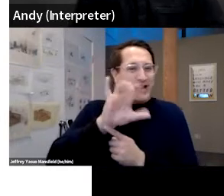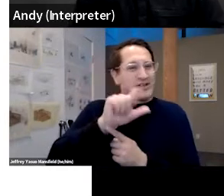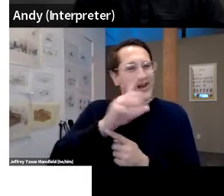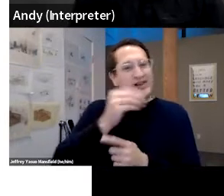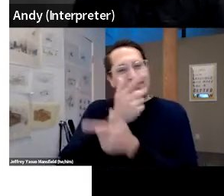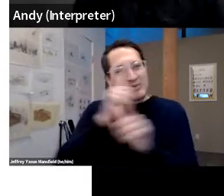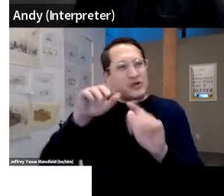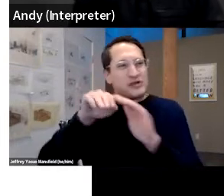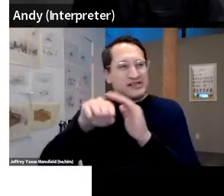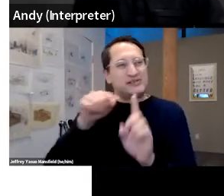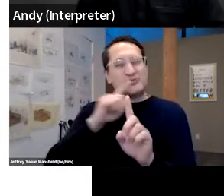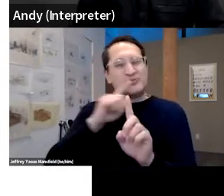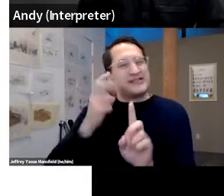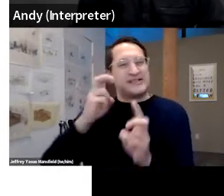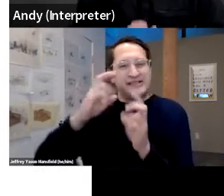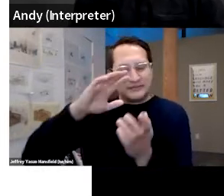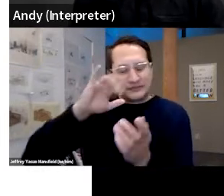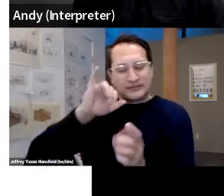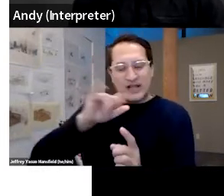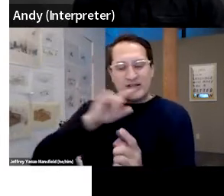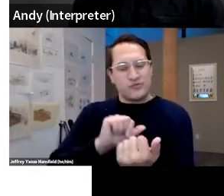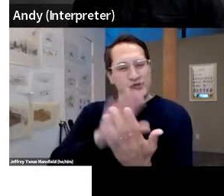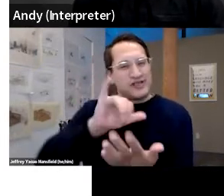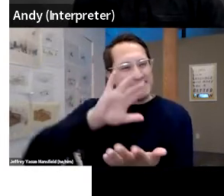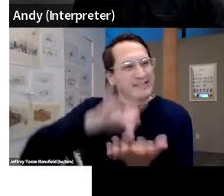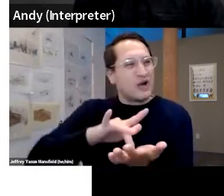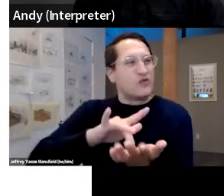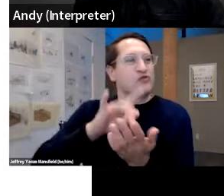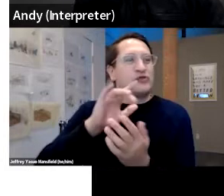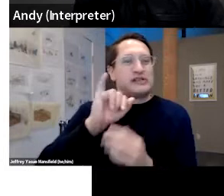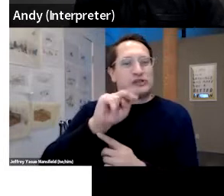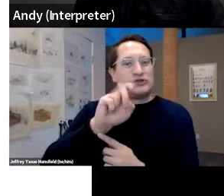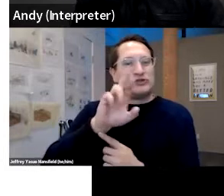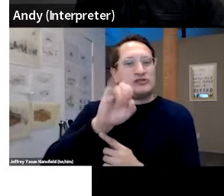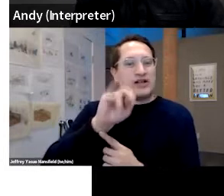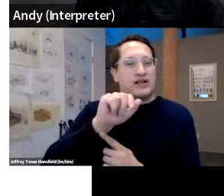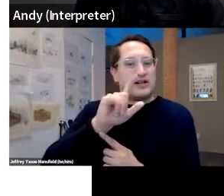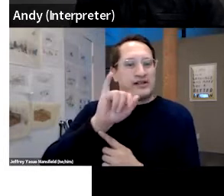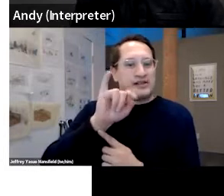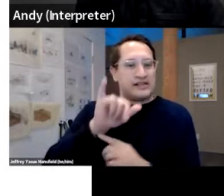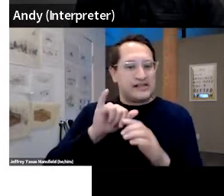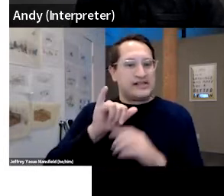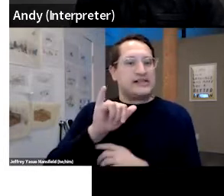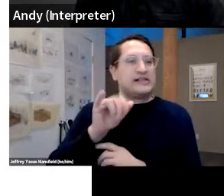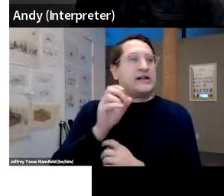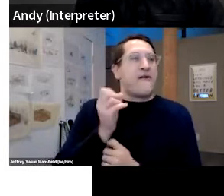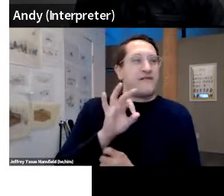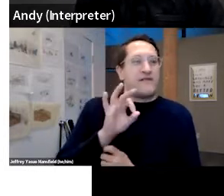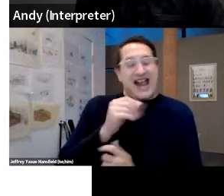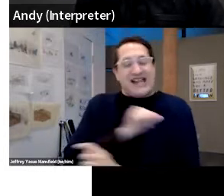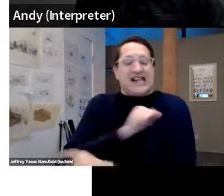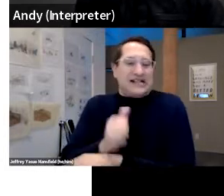If we think about, liberatory access, it's an approach that's centered on